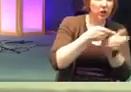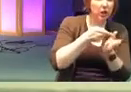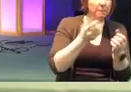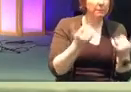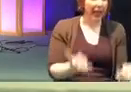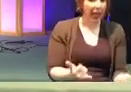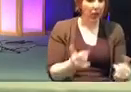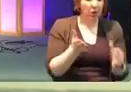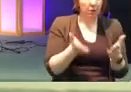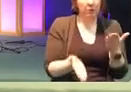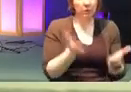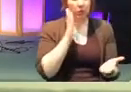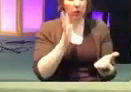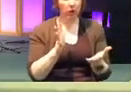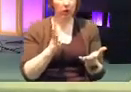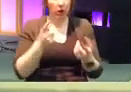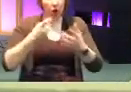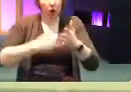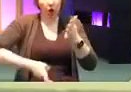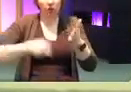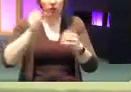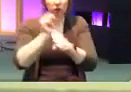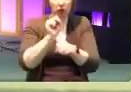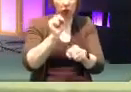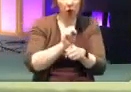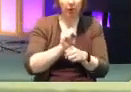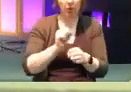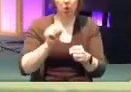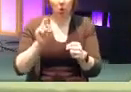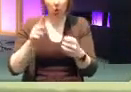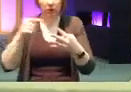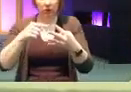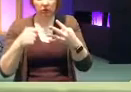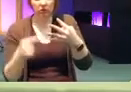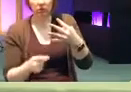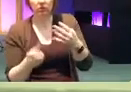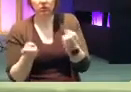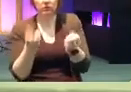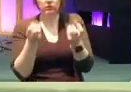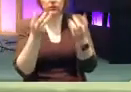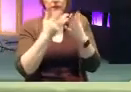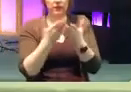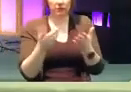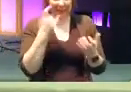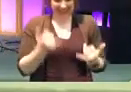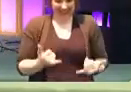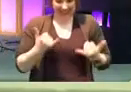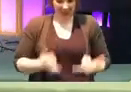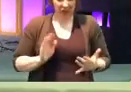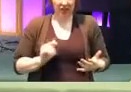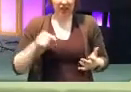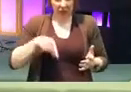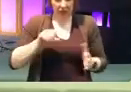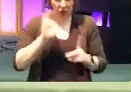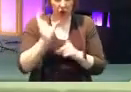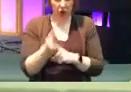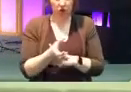job. It may cost you any number of things because there's this wicked, evil culture now that is